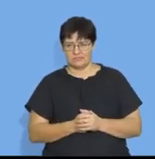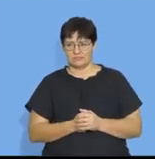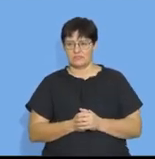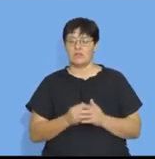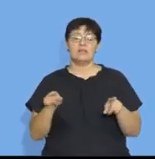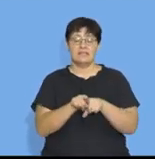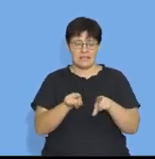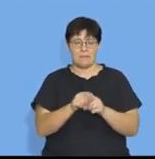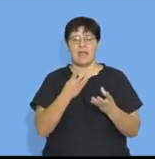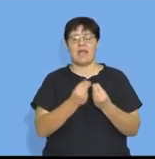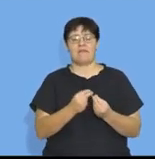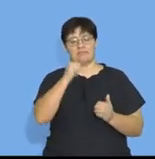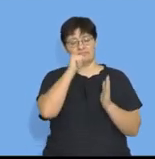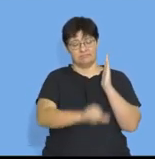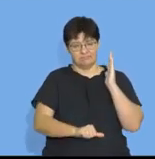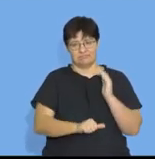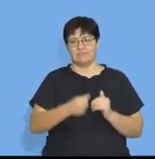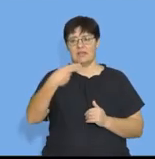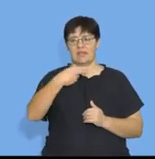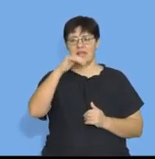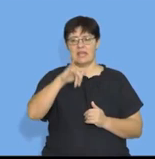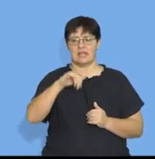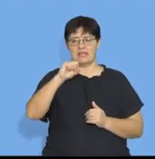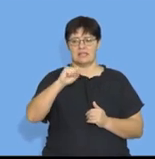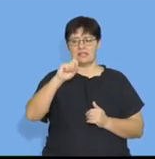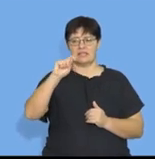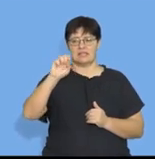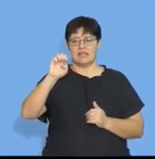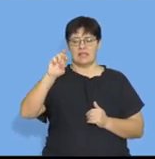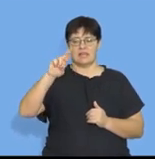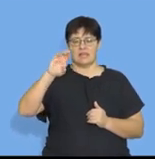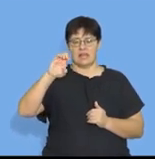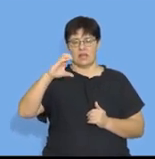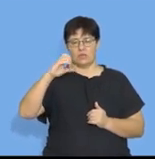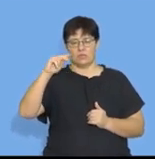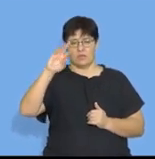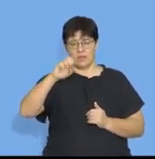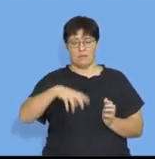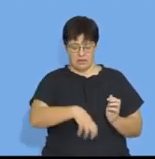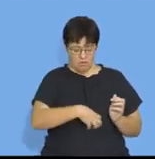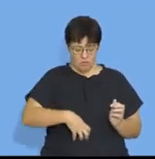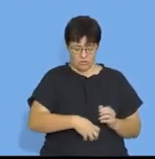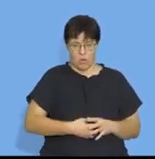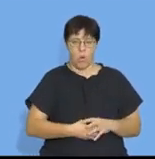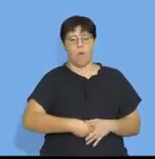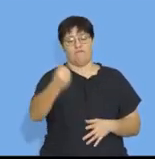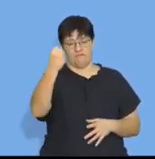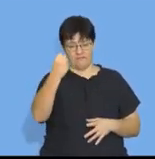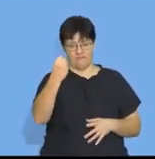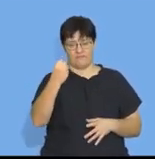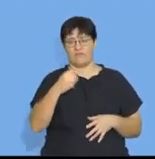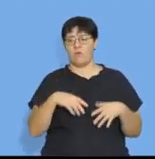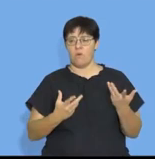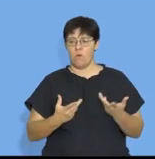disrupted. We also have a surgical procedure called a hysterectomy, and that is a procedure that involves the removal of